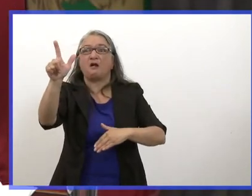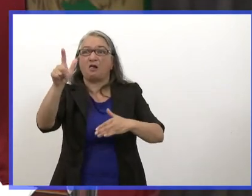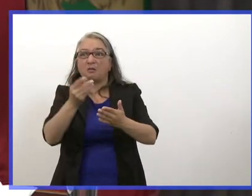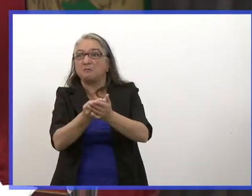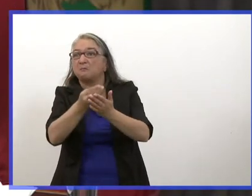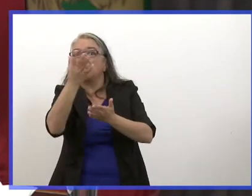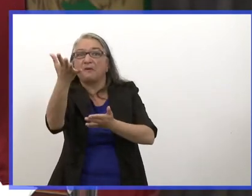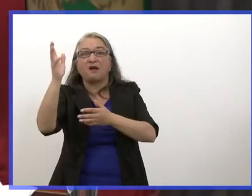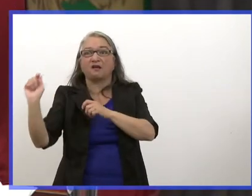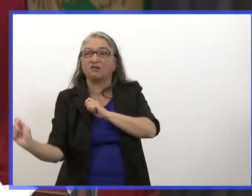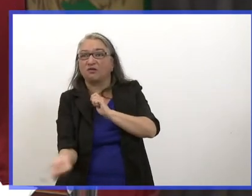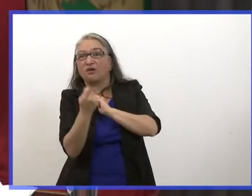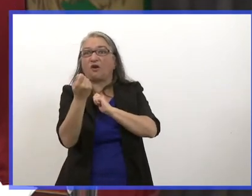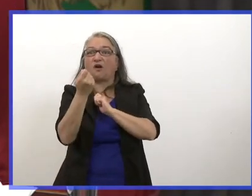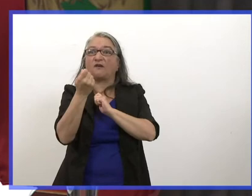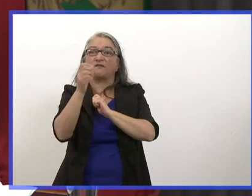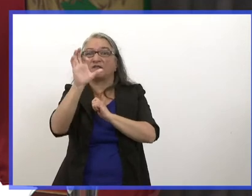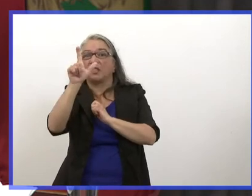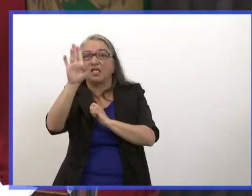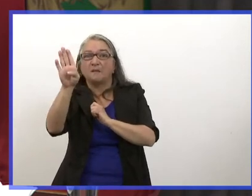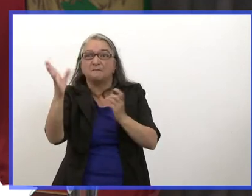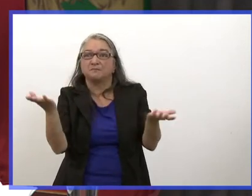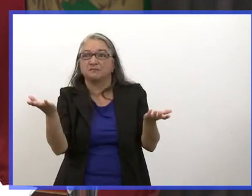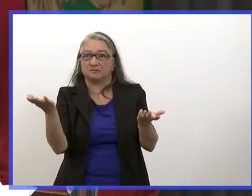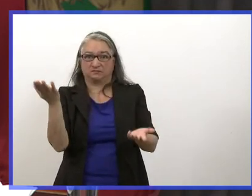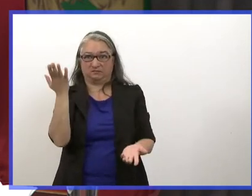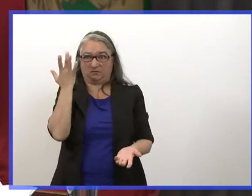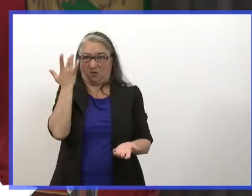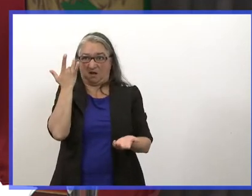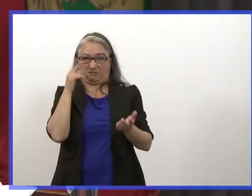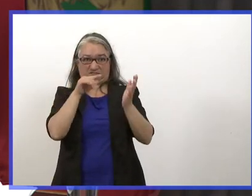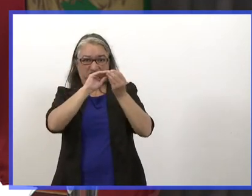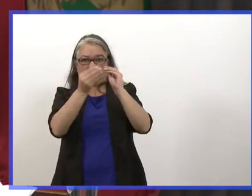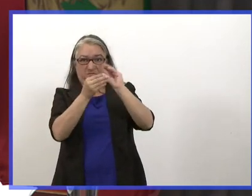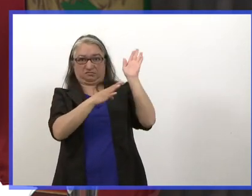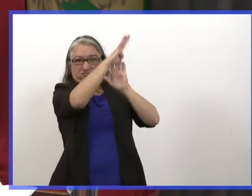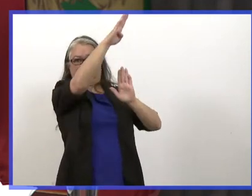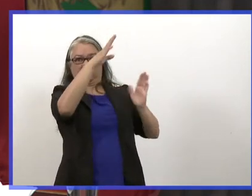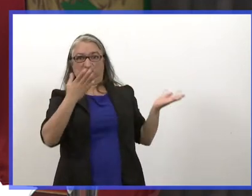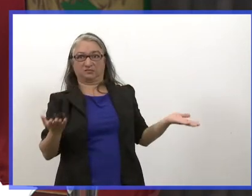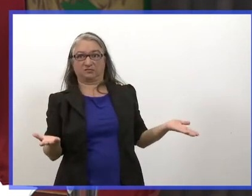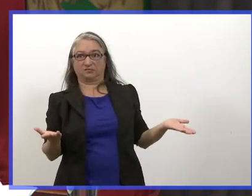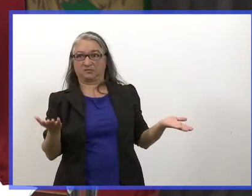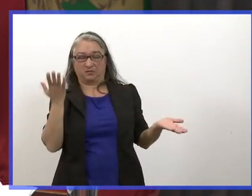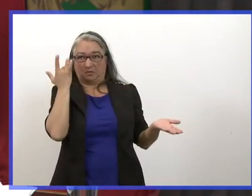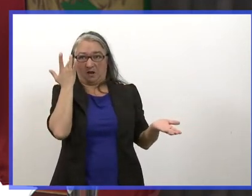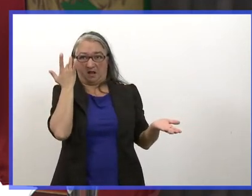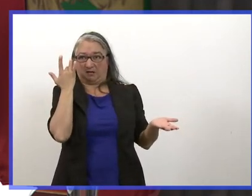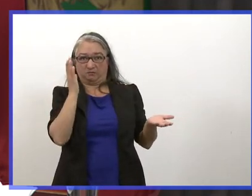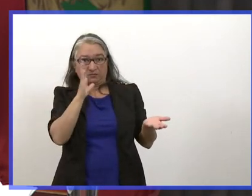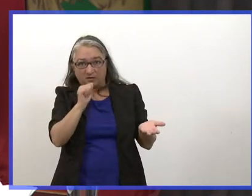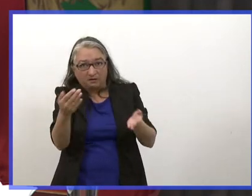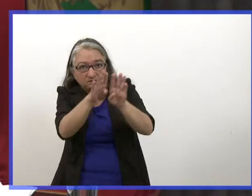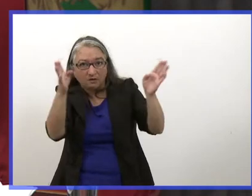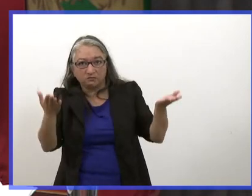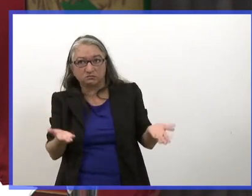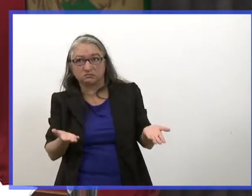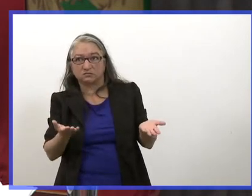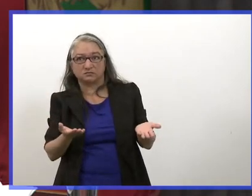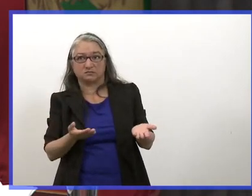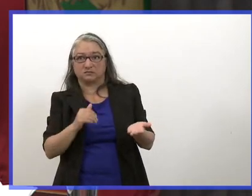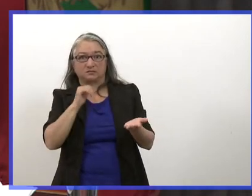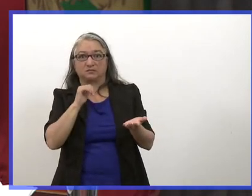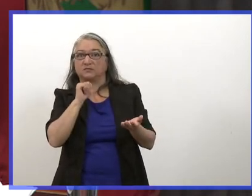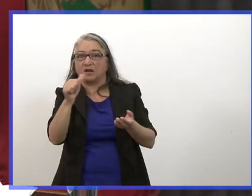But again, they allow group gatherings, which we do not. So when you look at the overall effect, you're right. There's